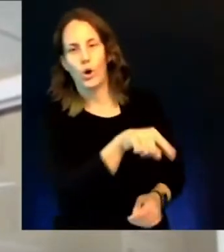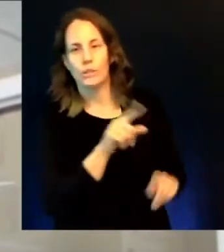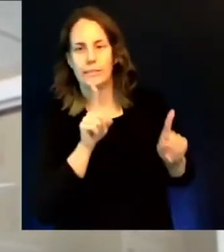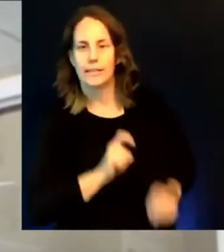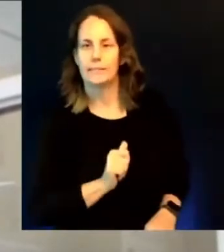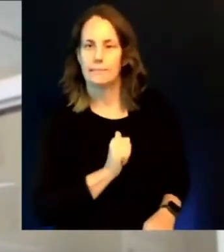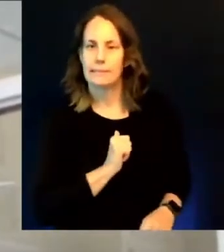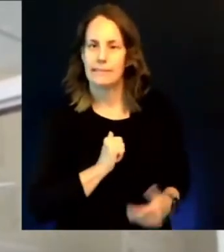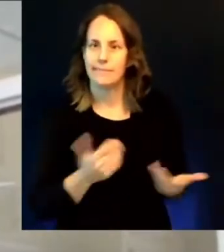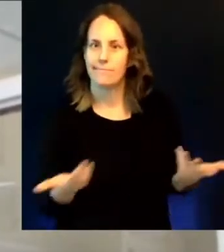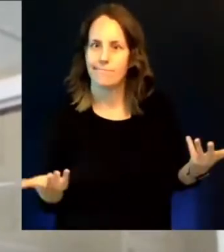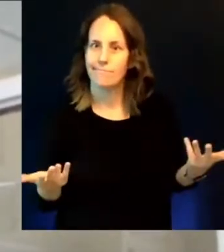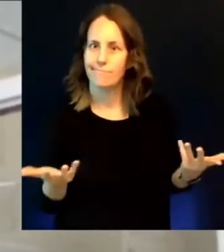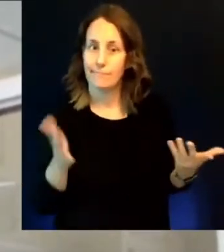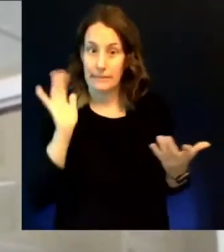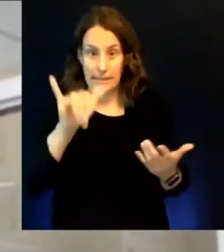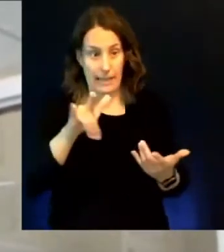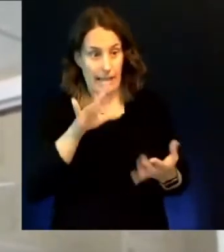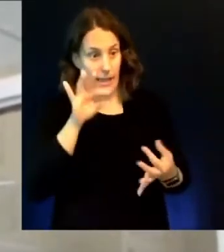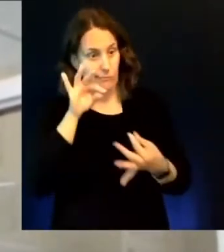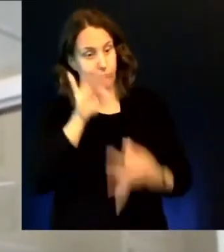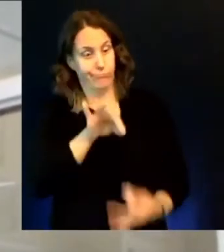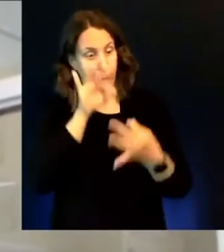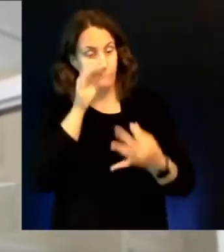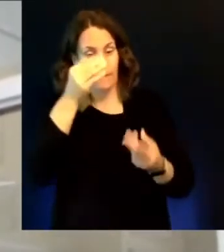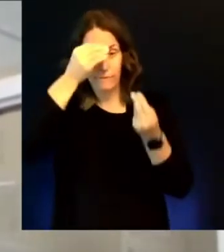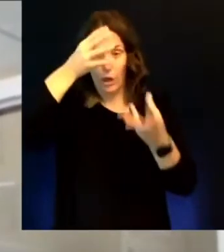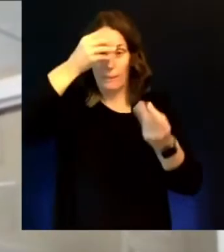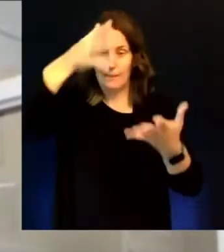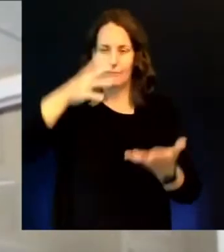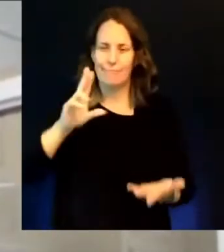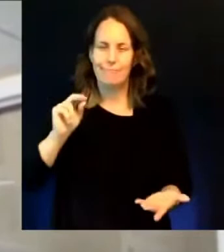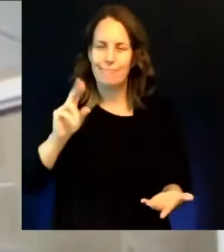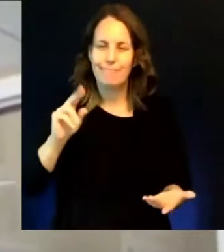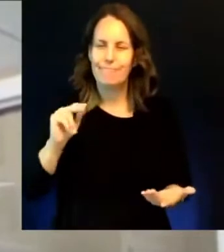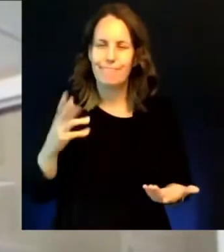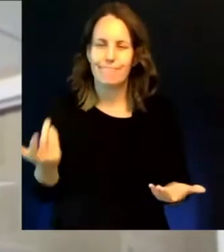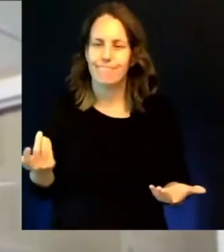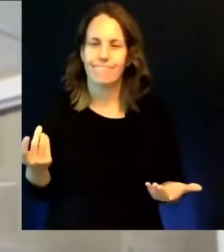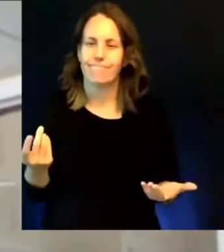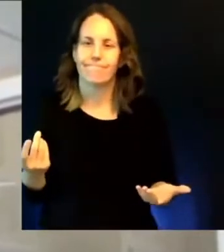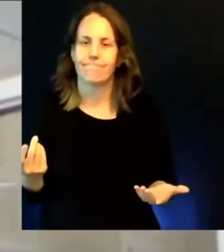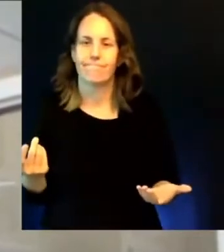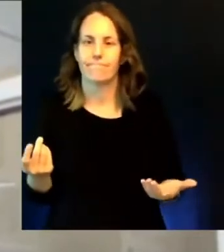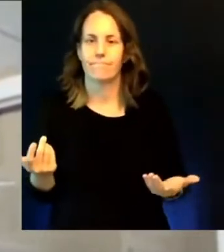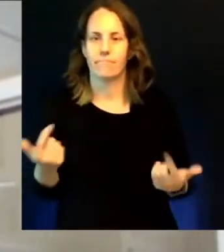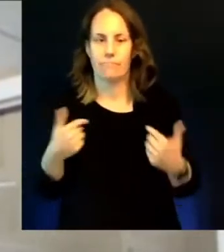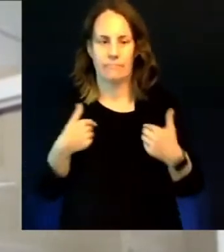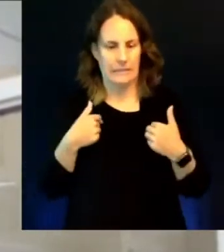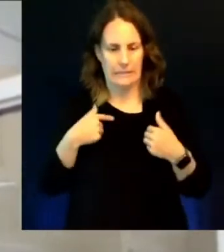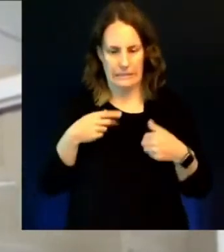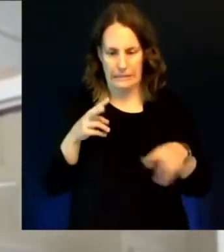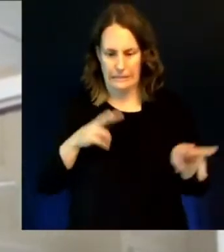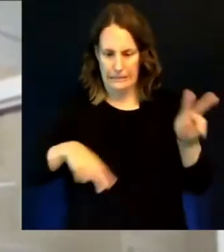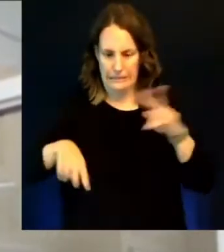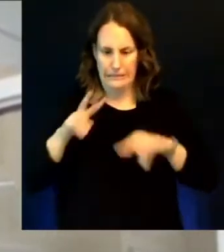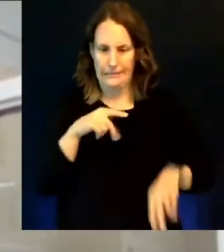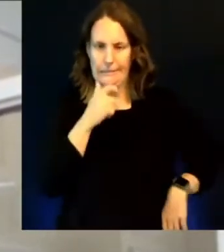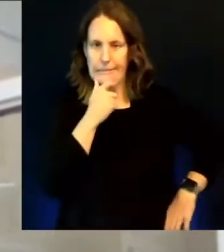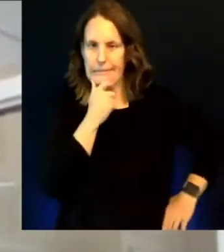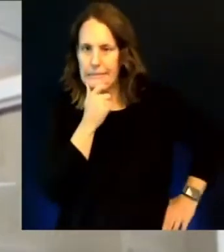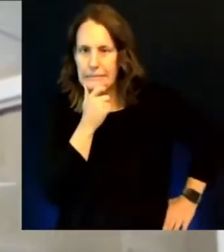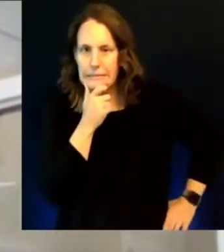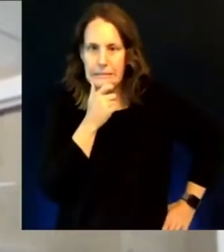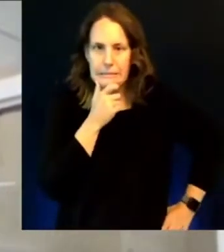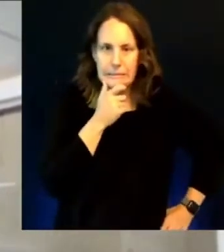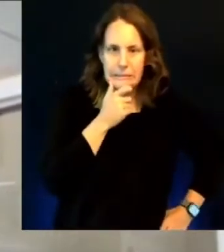trying to make conclusions about how well our vaccines are working, we can't just look at surveillance data. We can't just look at raw numbers, because it's